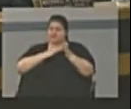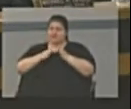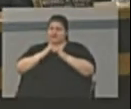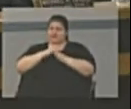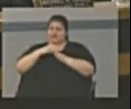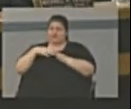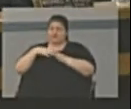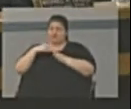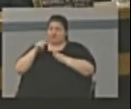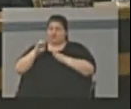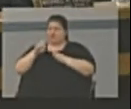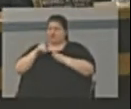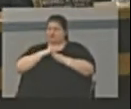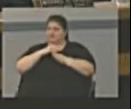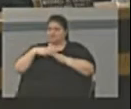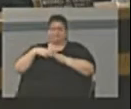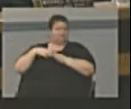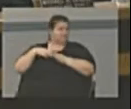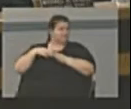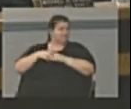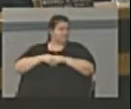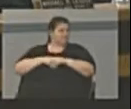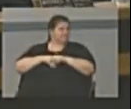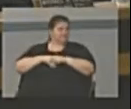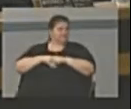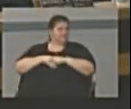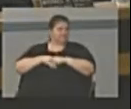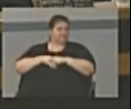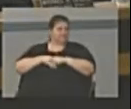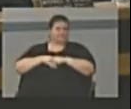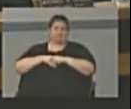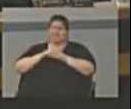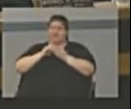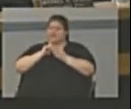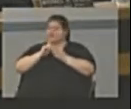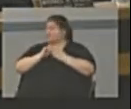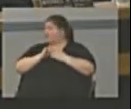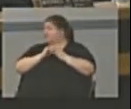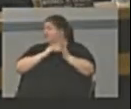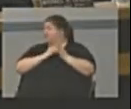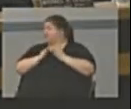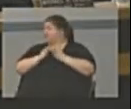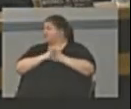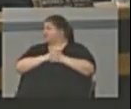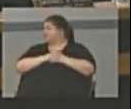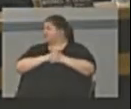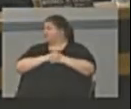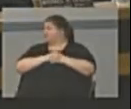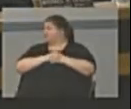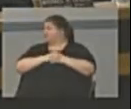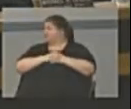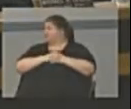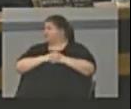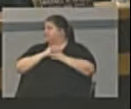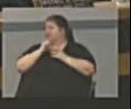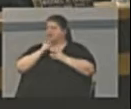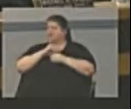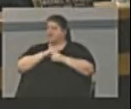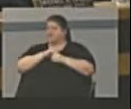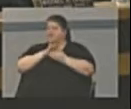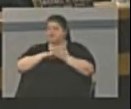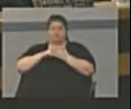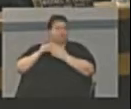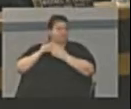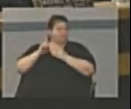of Laurel Planning Commission? Carl, is that planned? It hasn't been scheduled, but I'm sure we can work it in Mr. McCann's schedule.